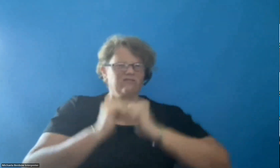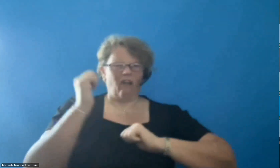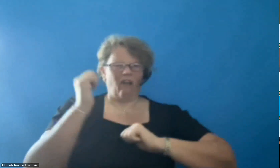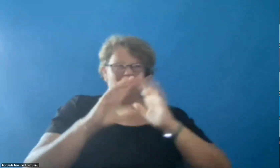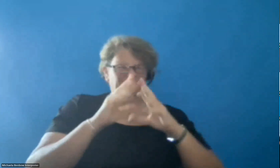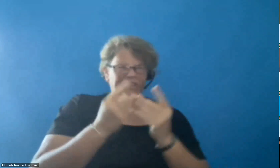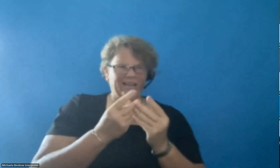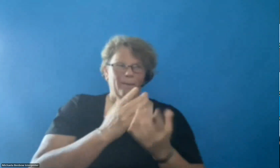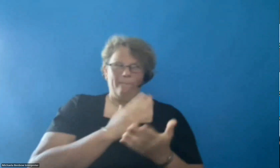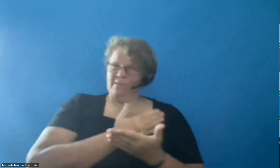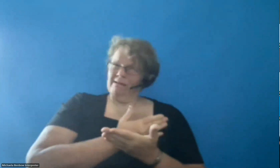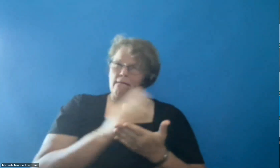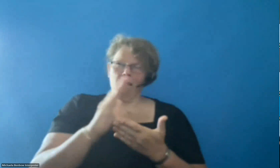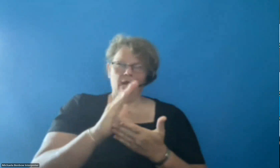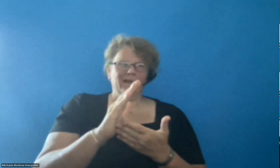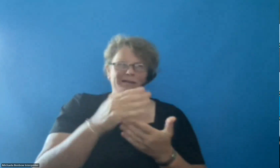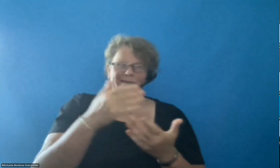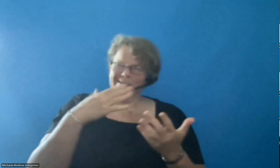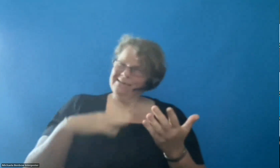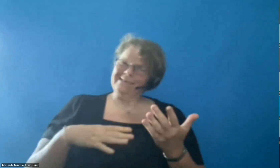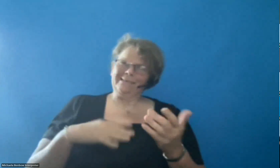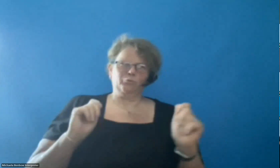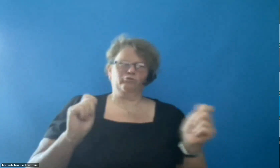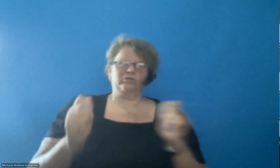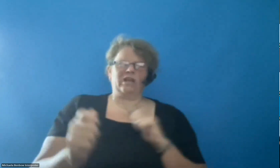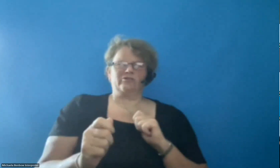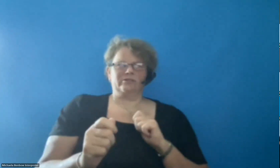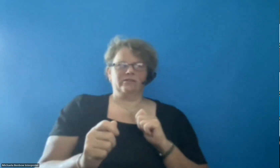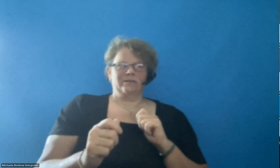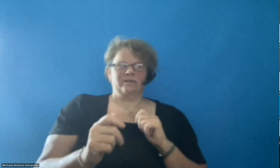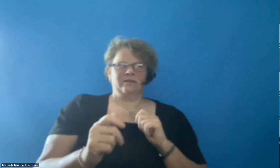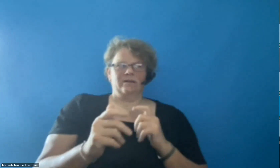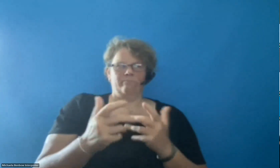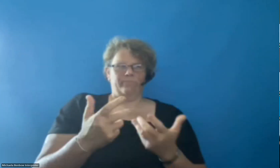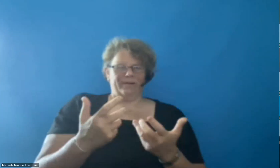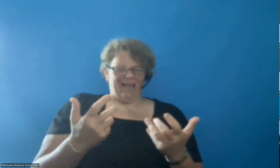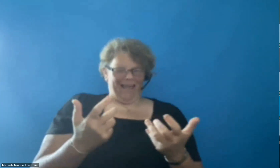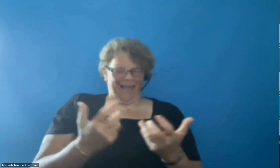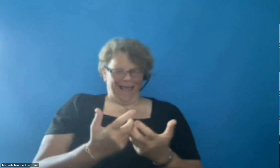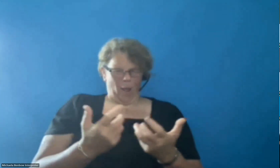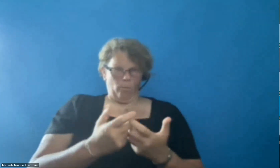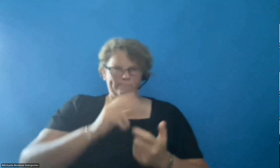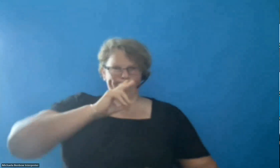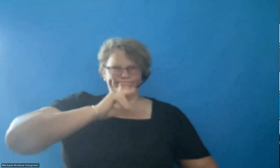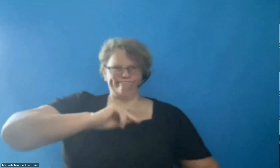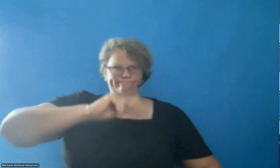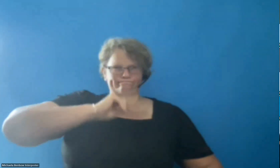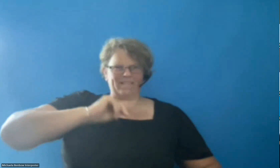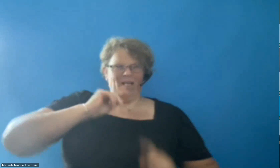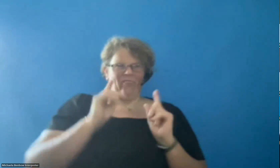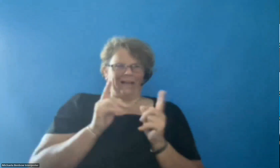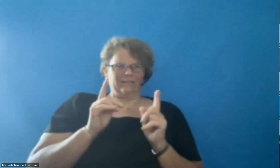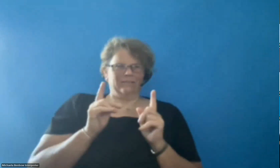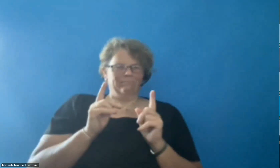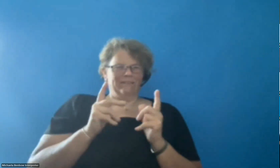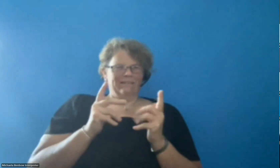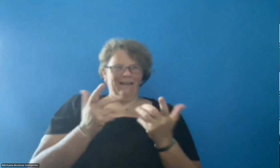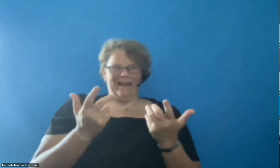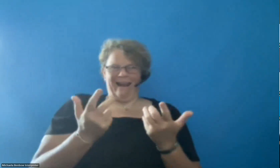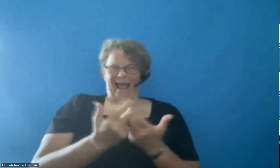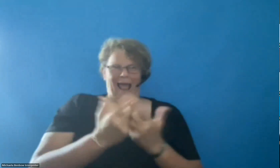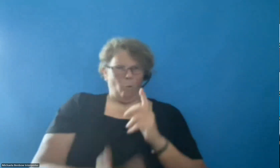for quite a while that we need to do things differently, but it's articulating exactly what that is, and then importantly how we will go on to